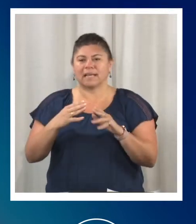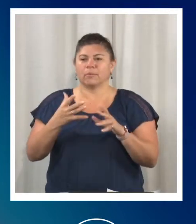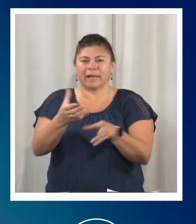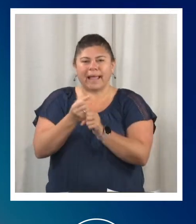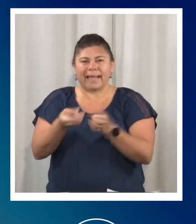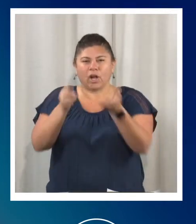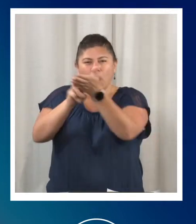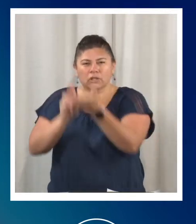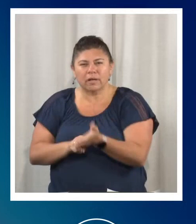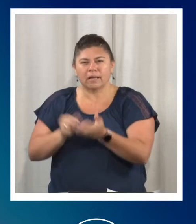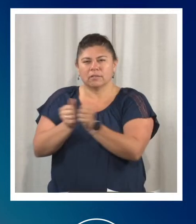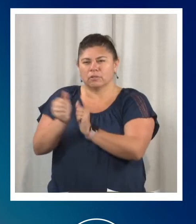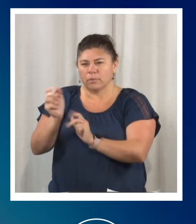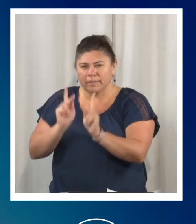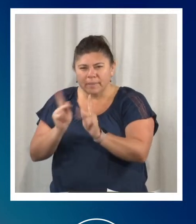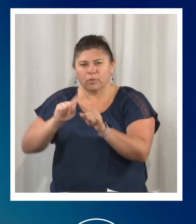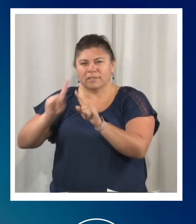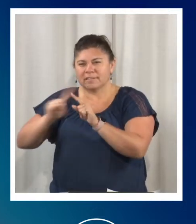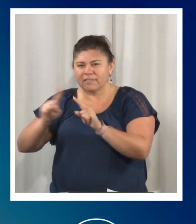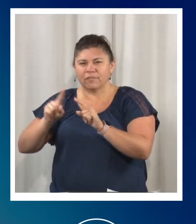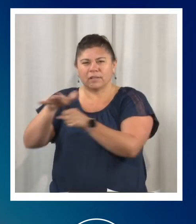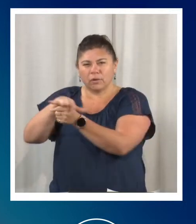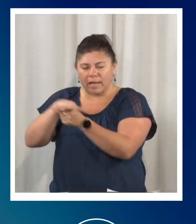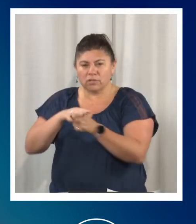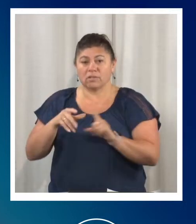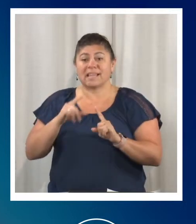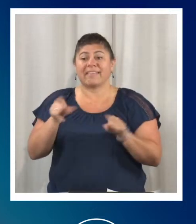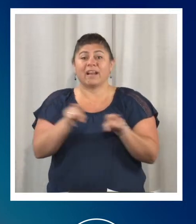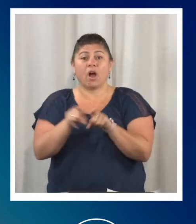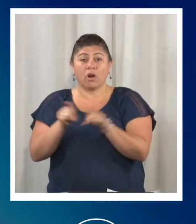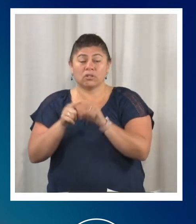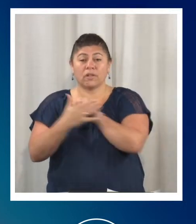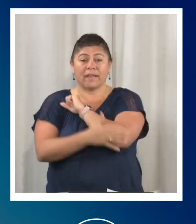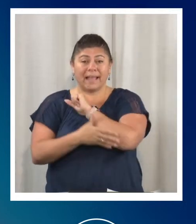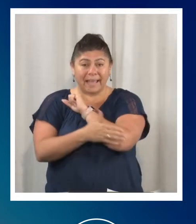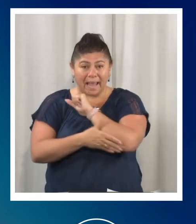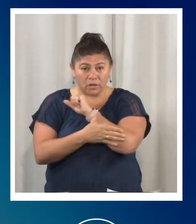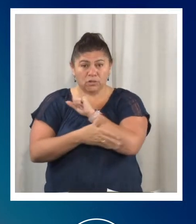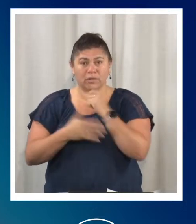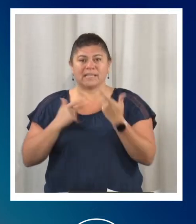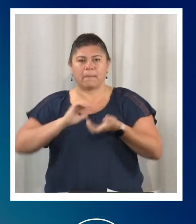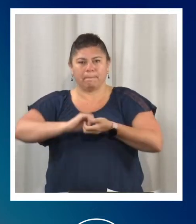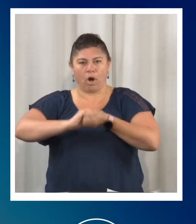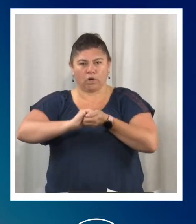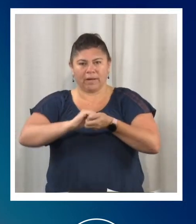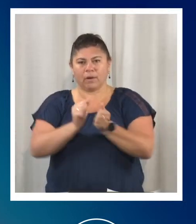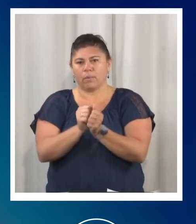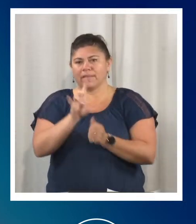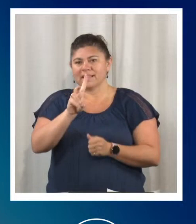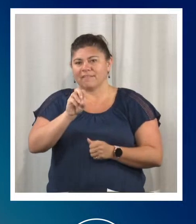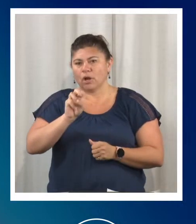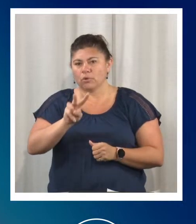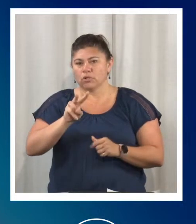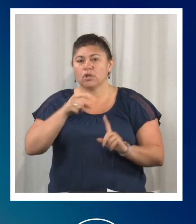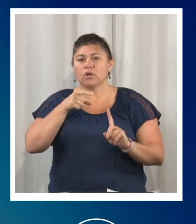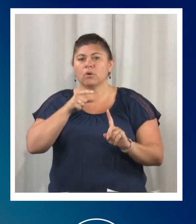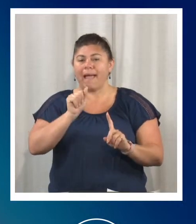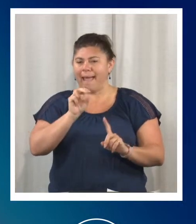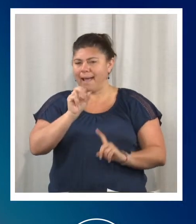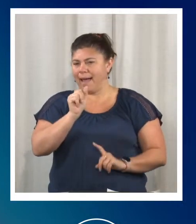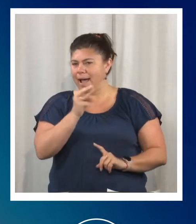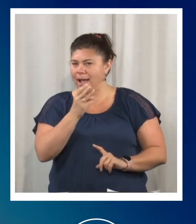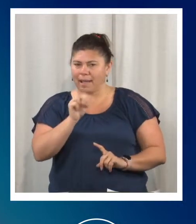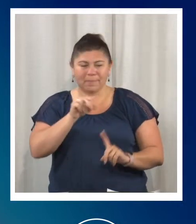that are so important. And then while the county is partnering for our 7.2 Anaheim, they're not paying the full cost, so we are also bringing that